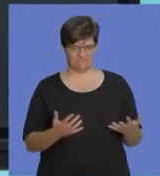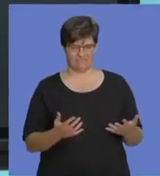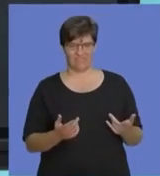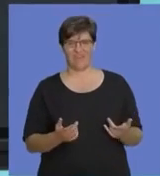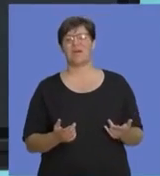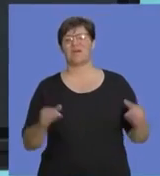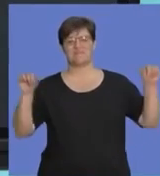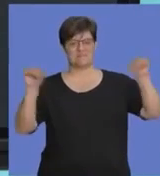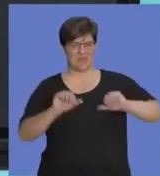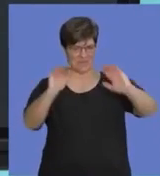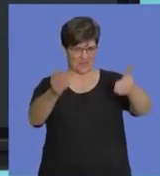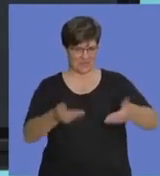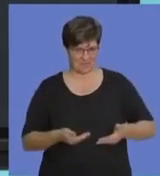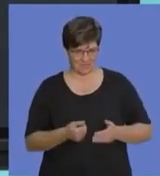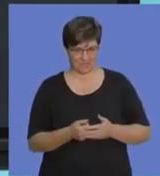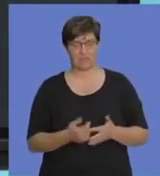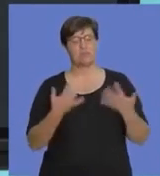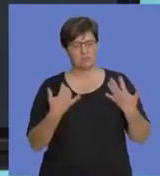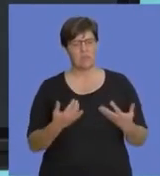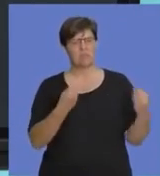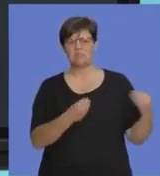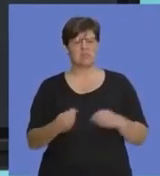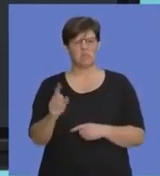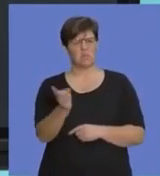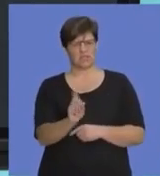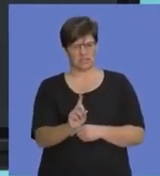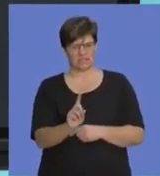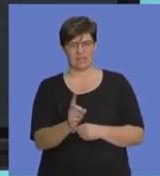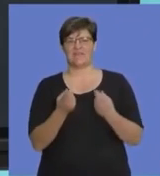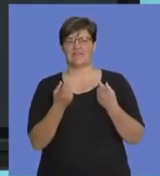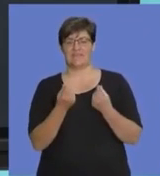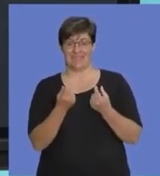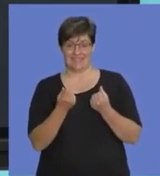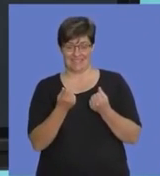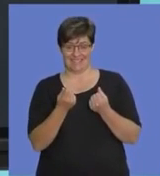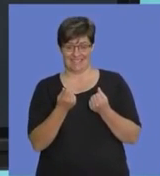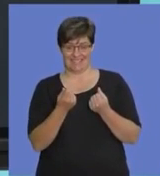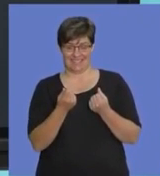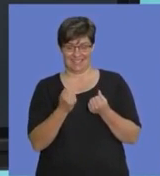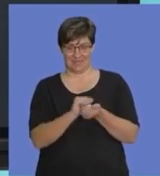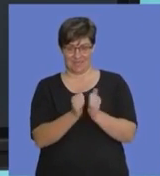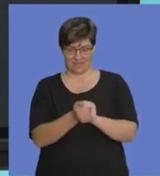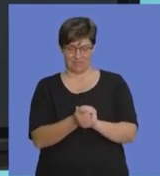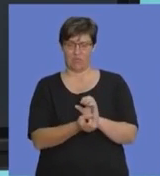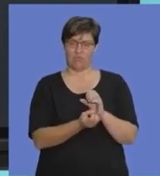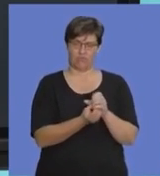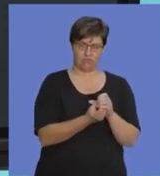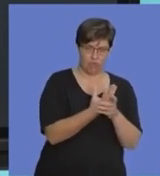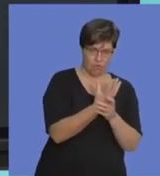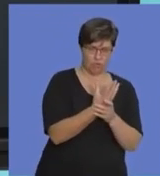Hi guys, welcome back. So we are still busy with some finance, which is growth and